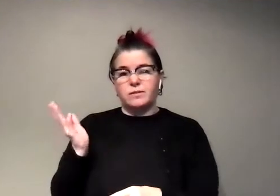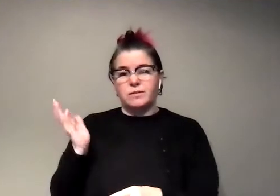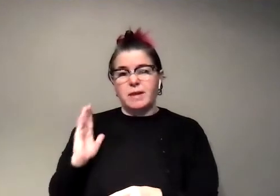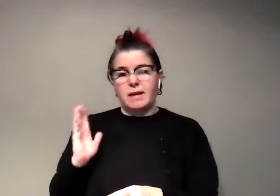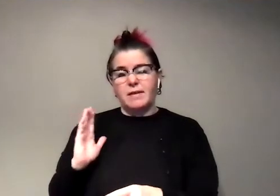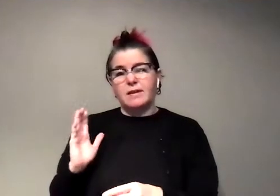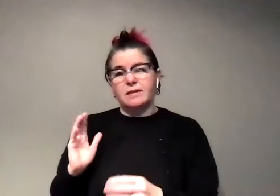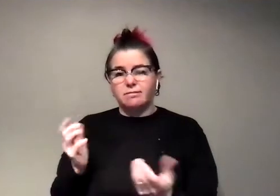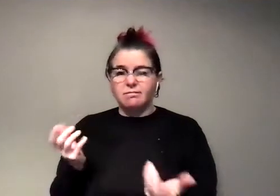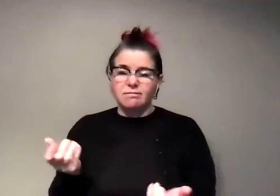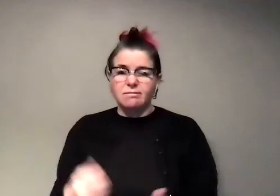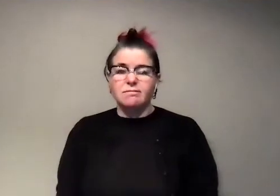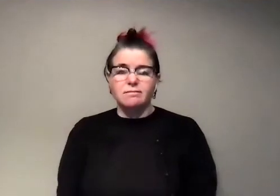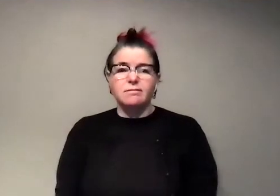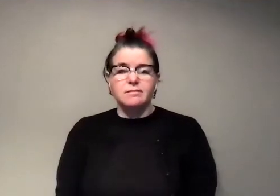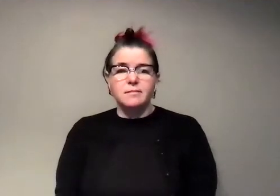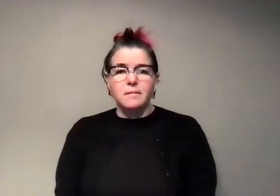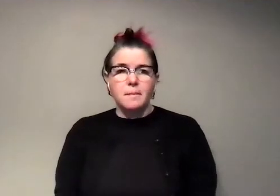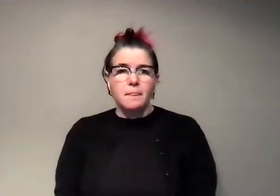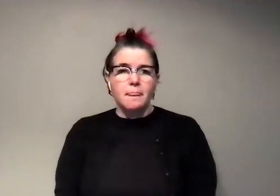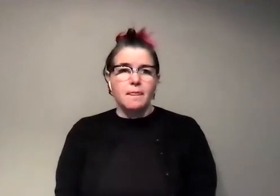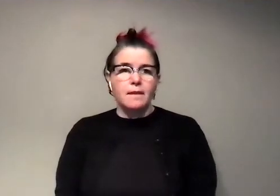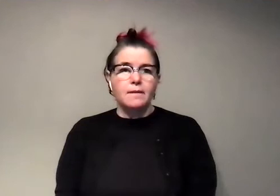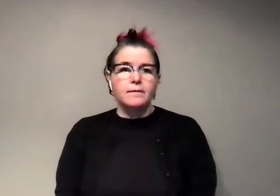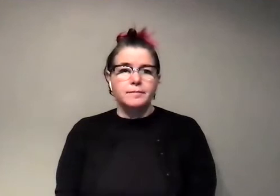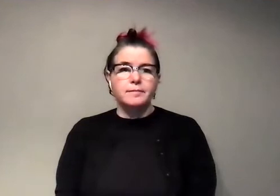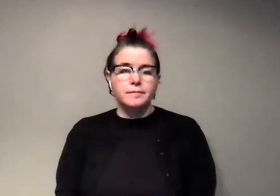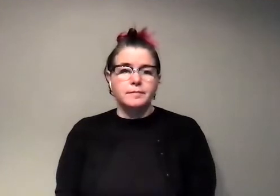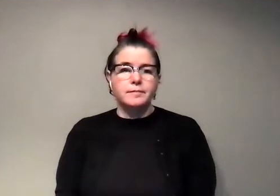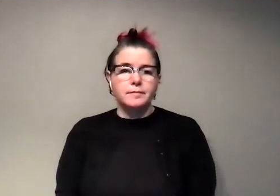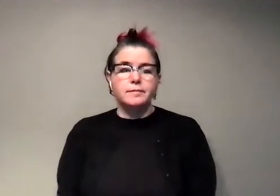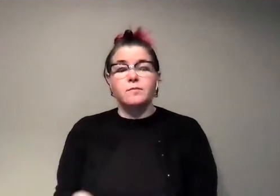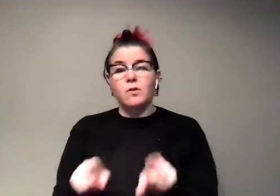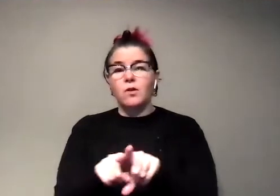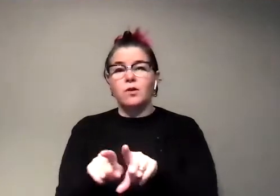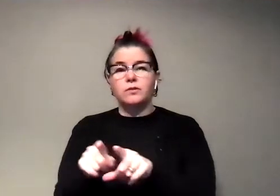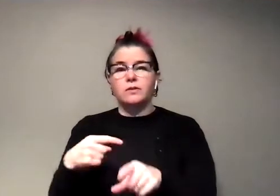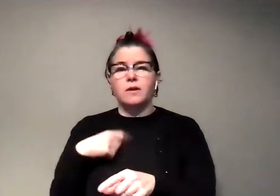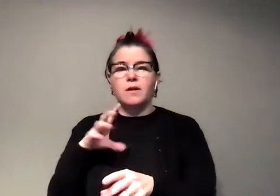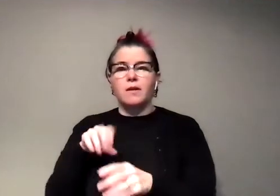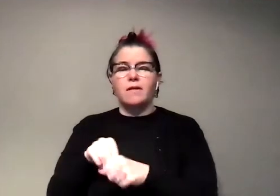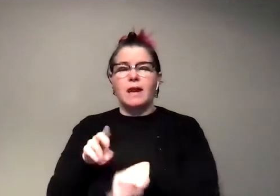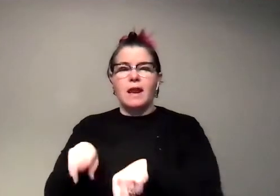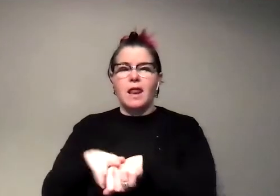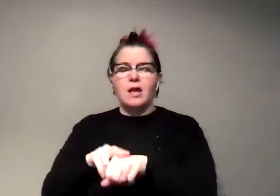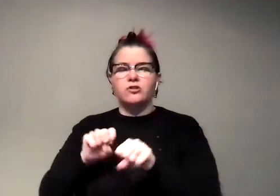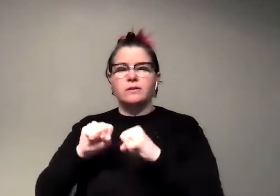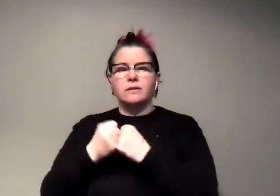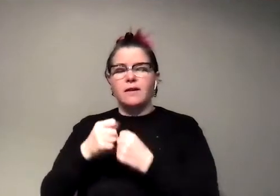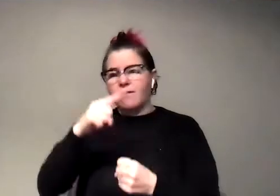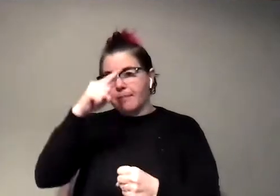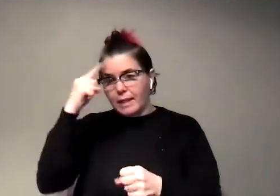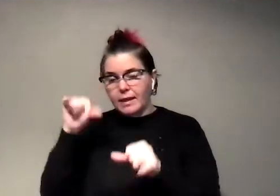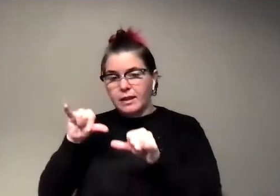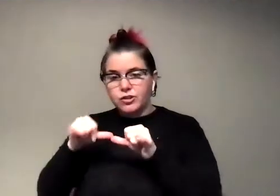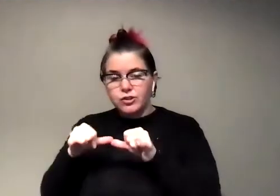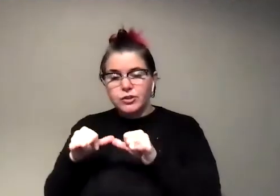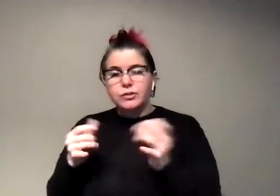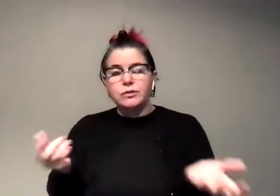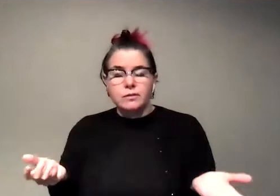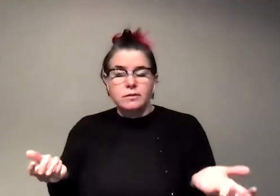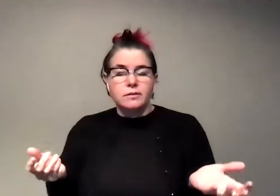like going through at that time as well. Also, I was a part of the National Society of Black Engineers,